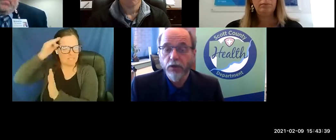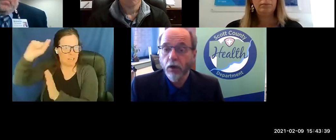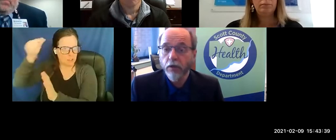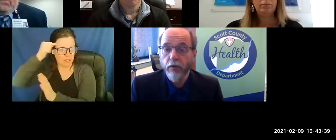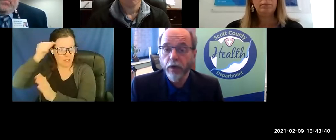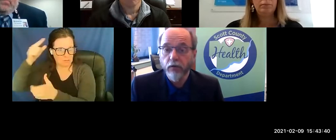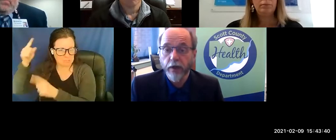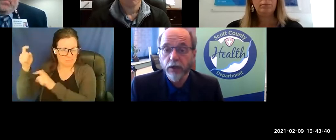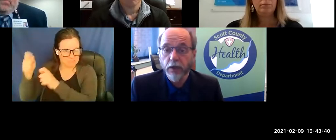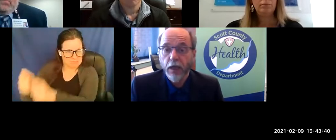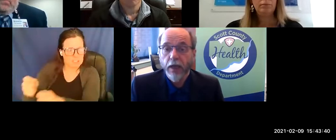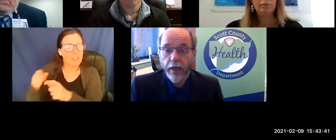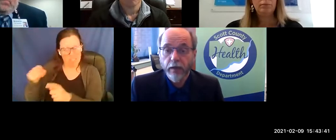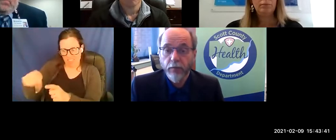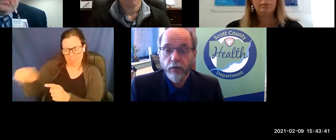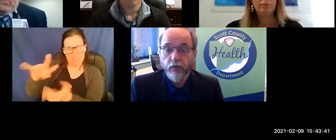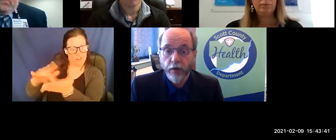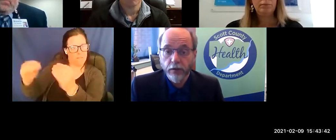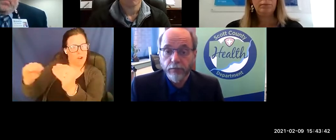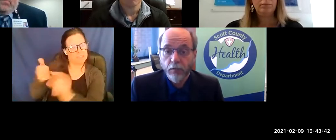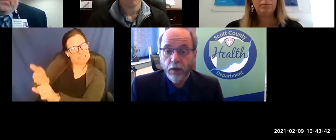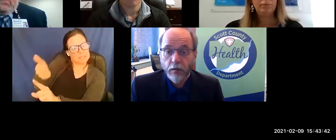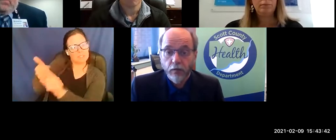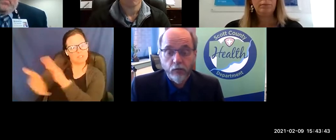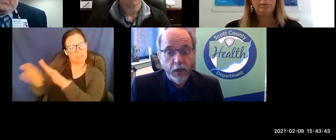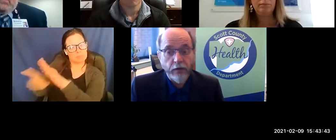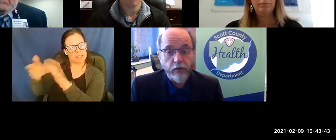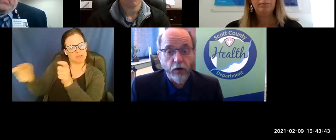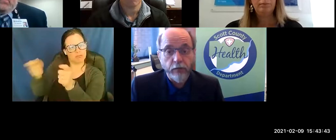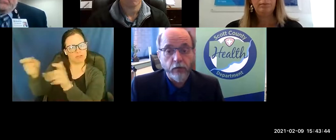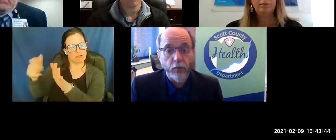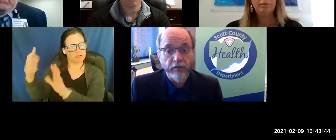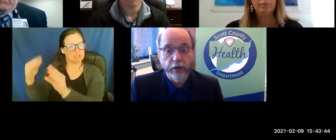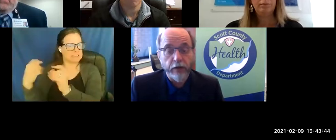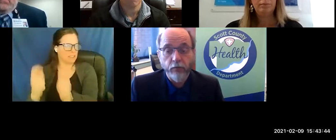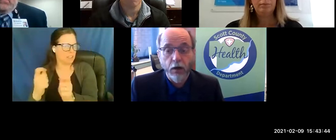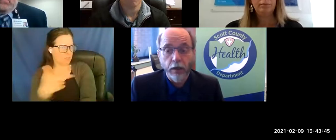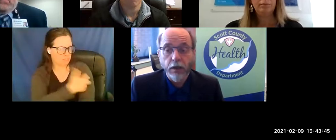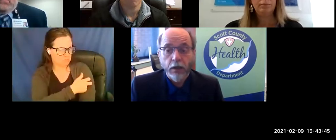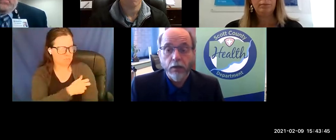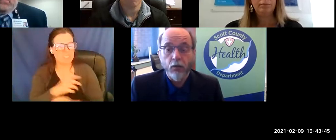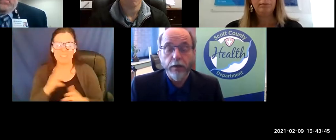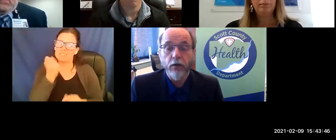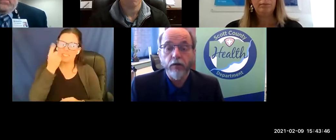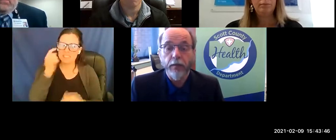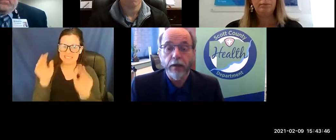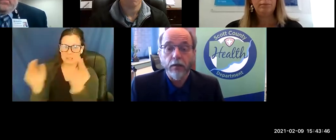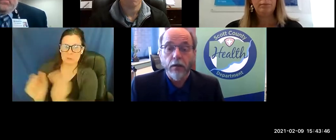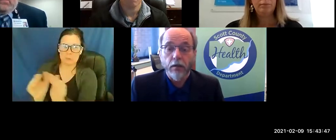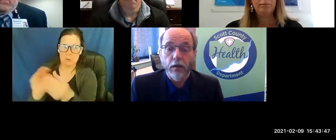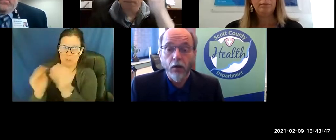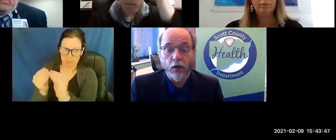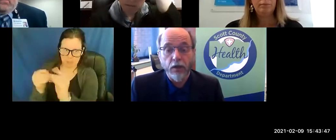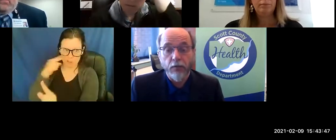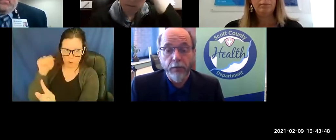be in charge of the registration and administration. The supply in these pharmacies will be very small, and we don't expect